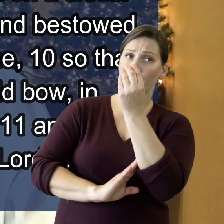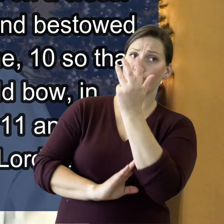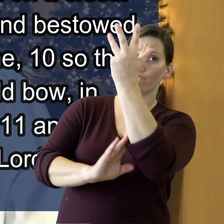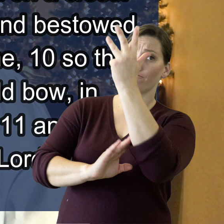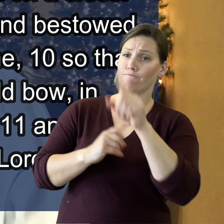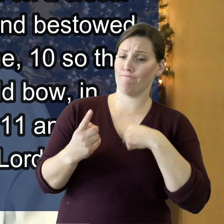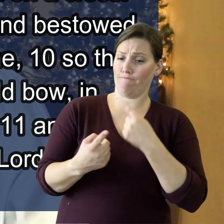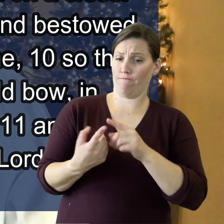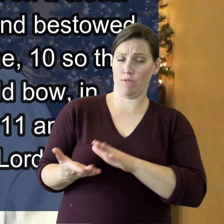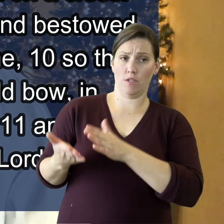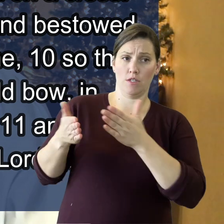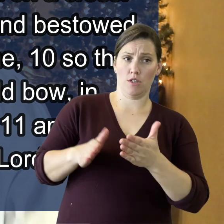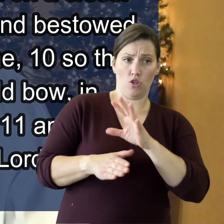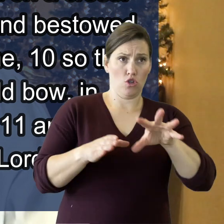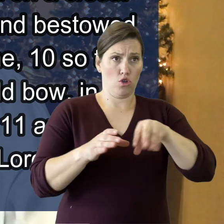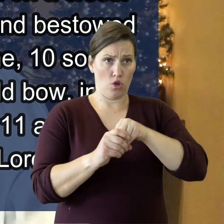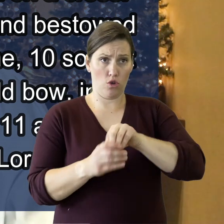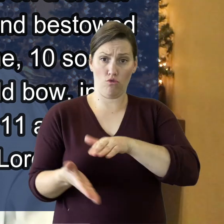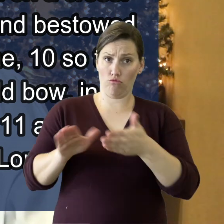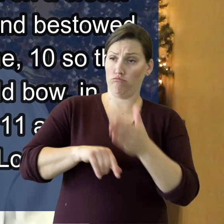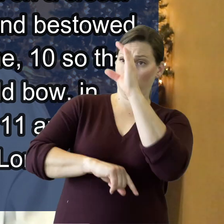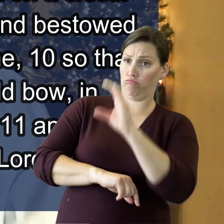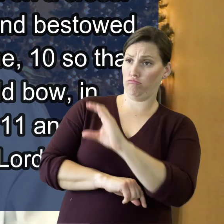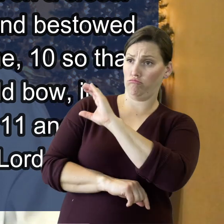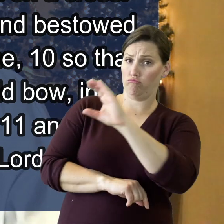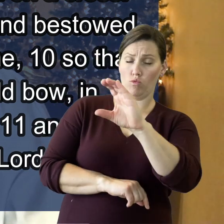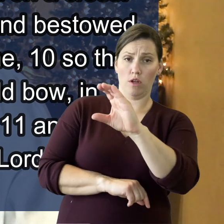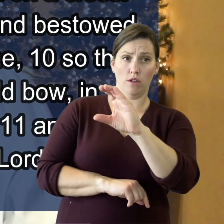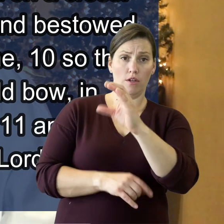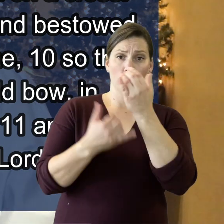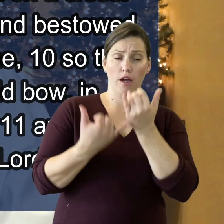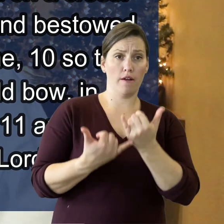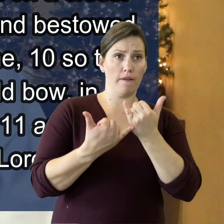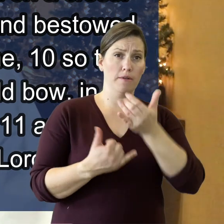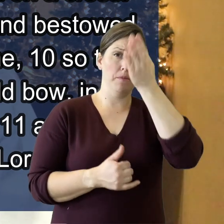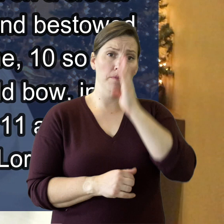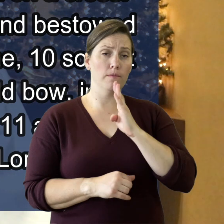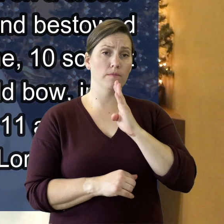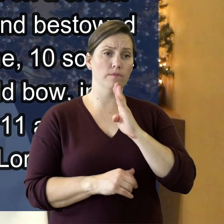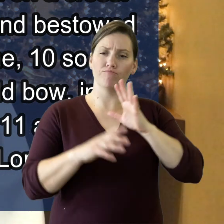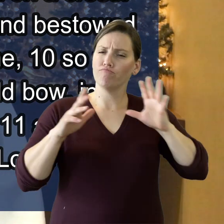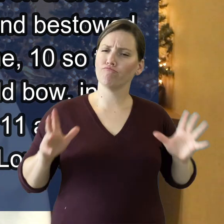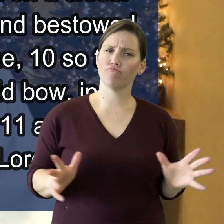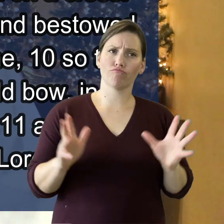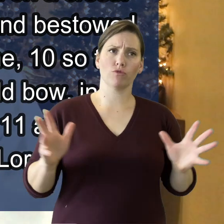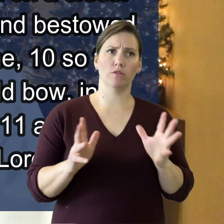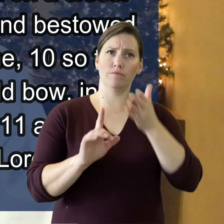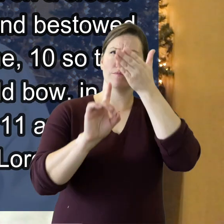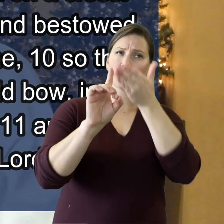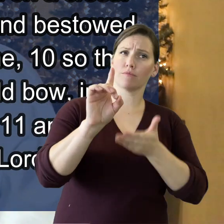the point of death, even death on a cross. Therefore, God has highly exalted